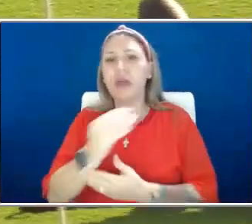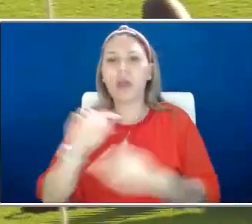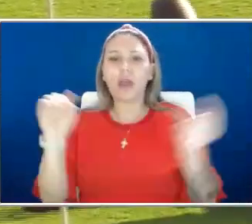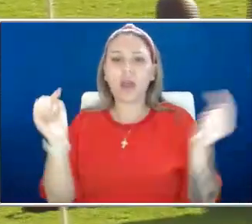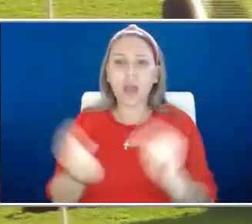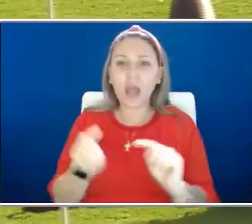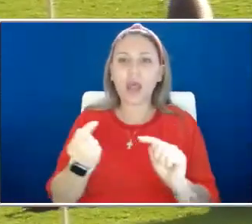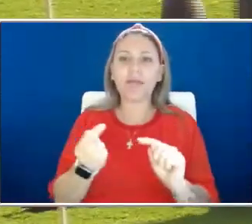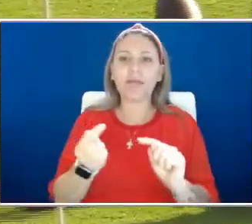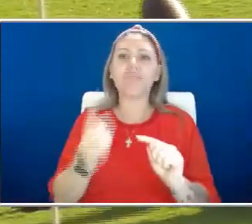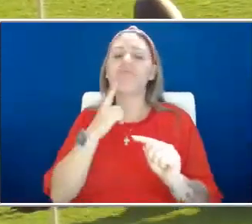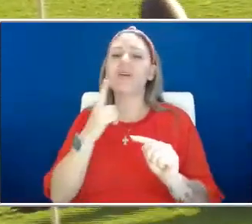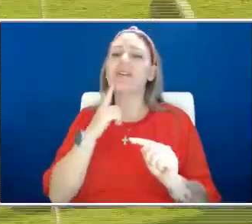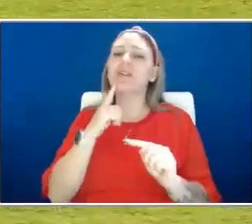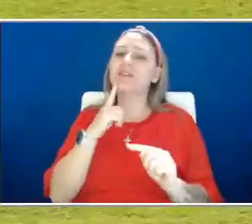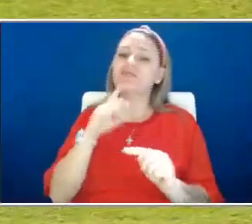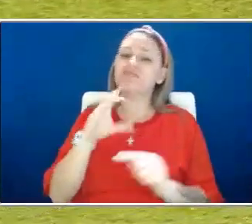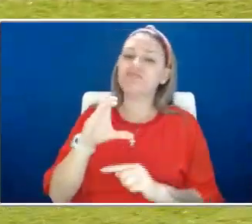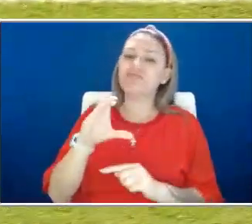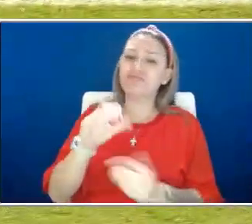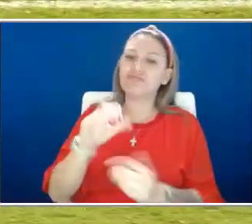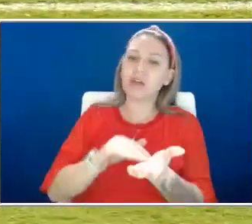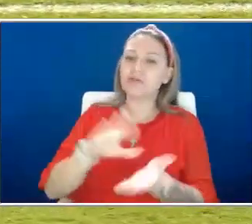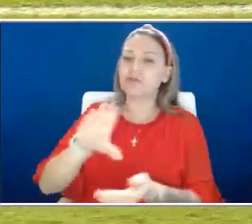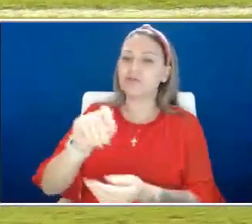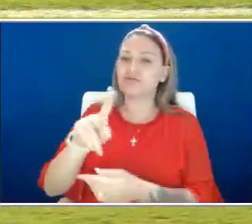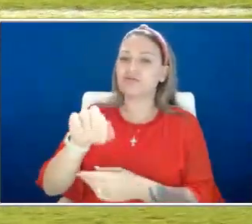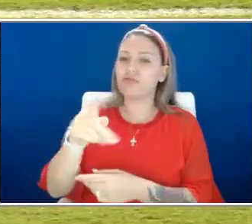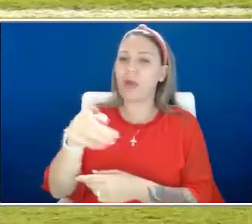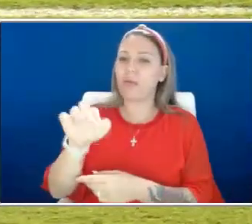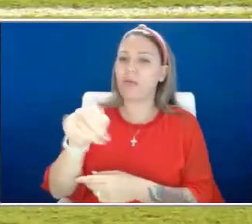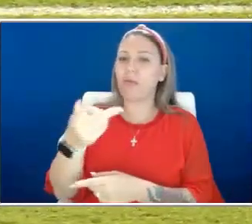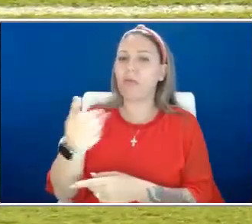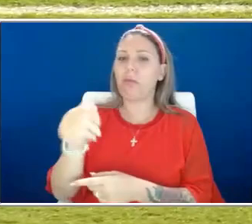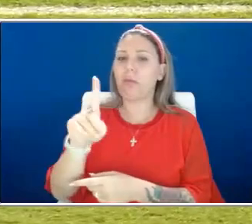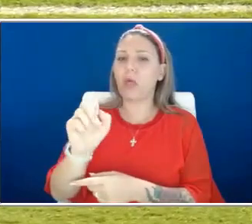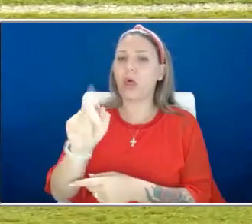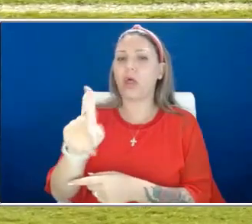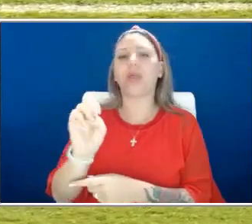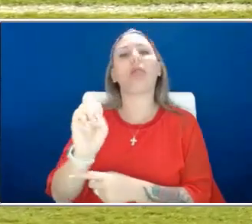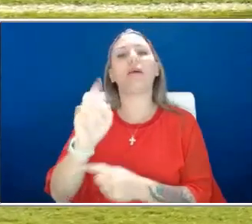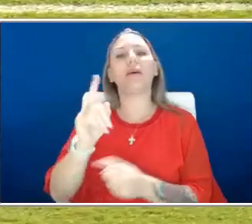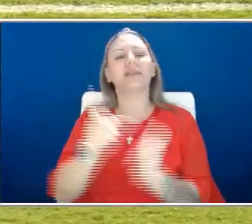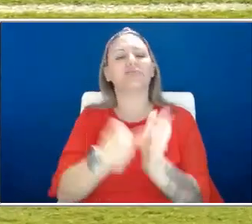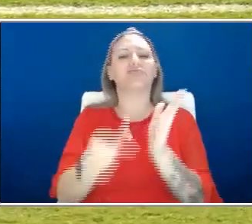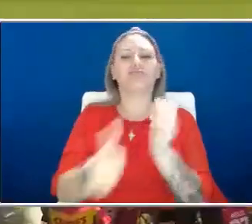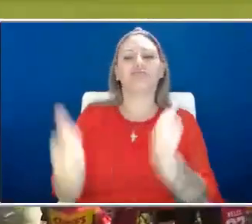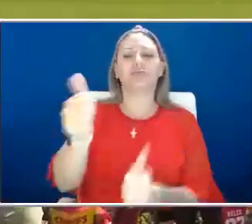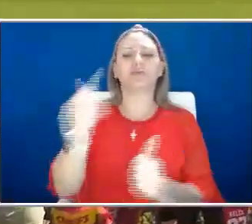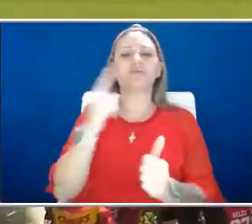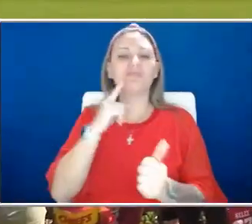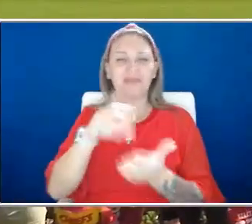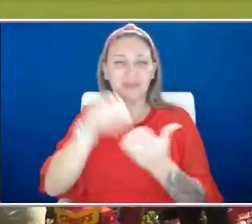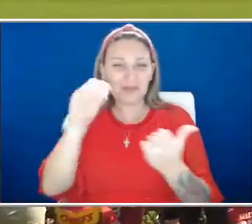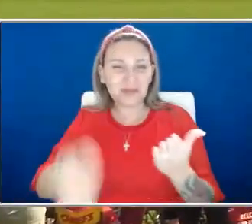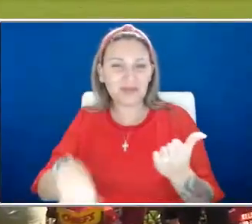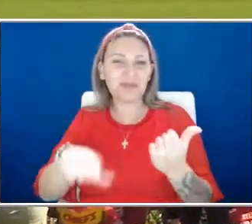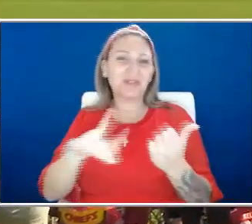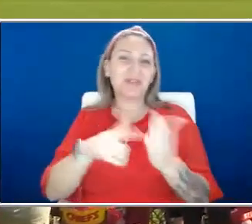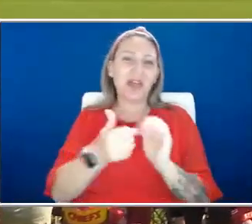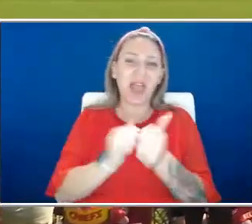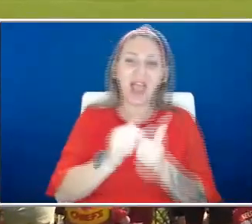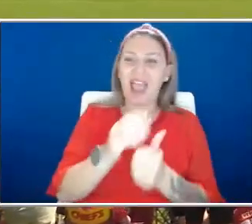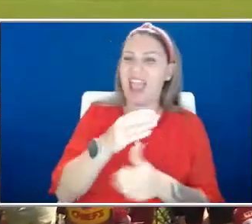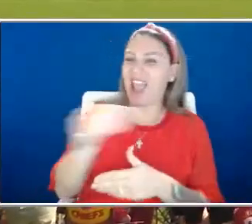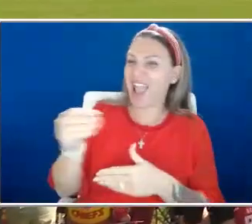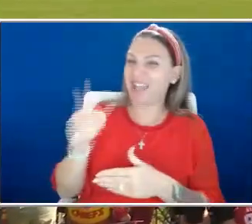Dr. Paul Schreppel, cares for high-level players like the pros and those elite student athletes, of course, all the way down to those weekend warriors.